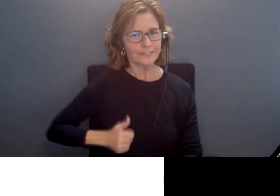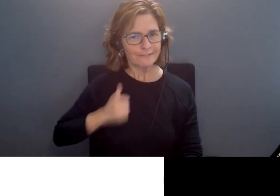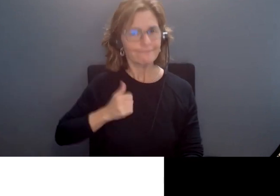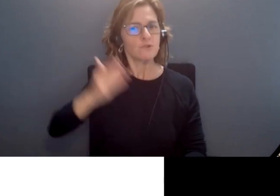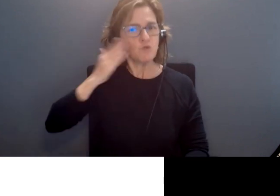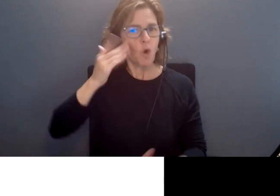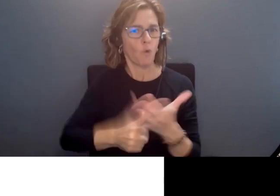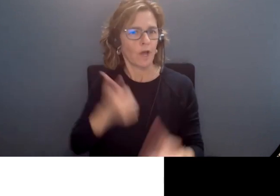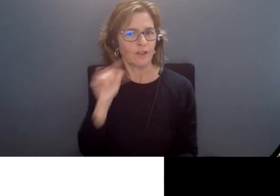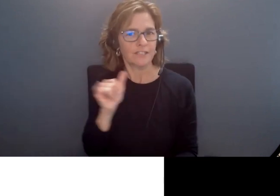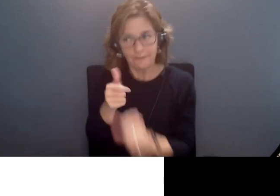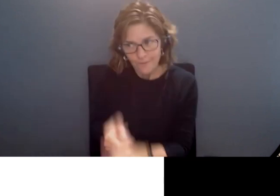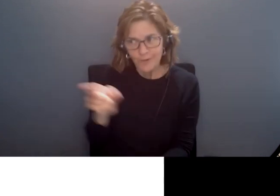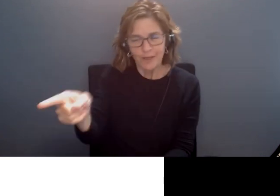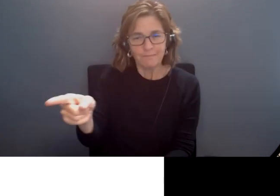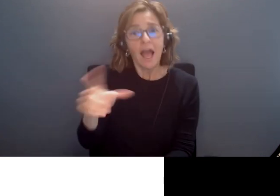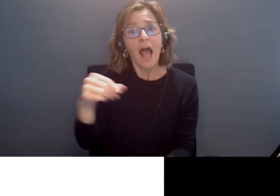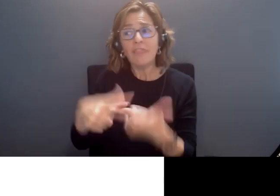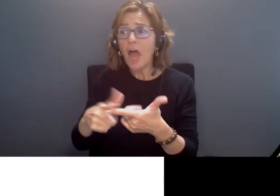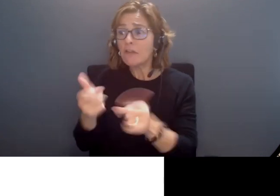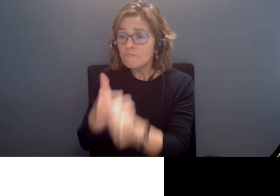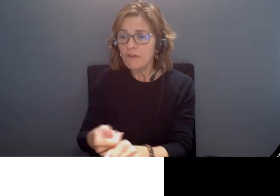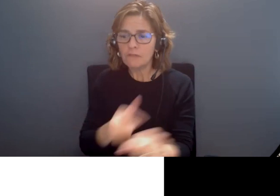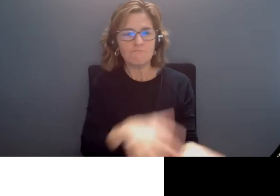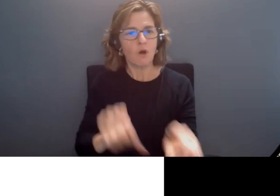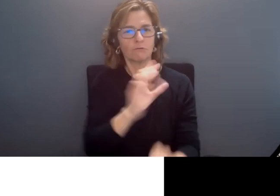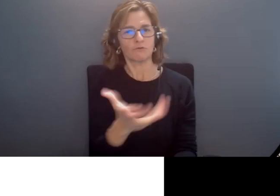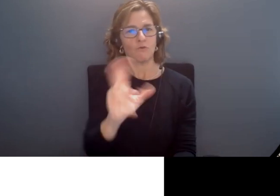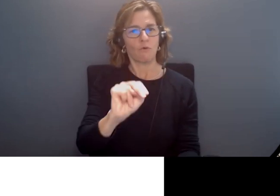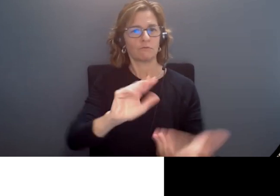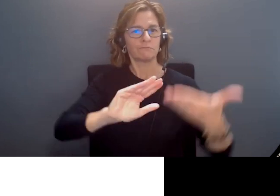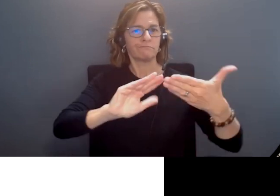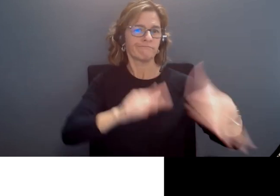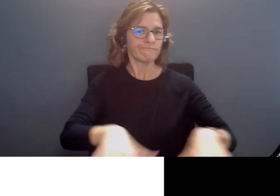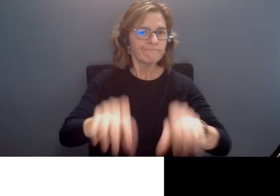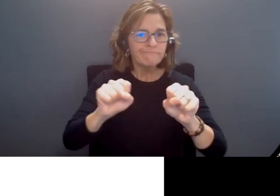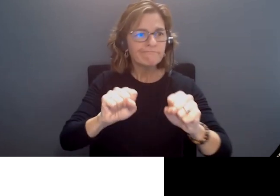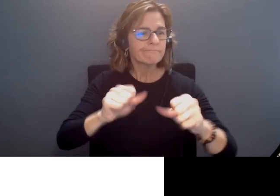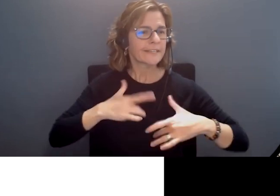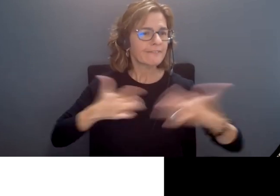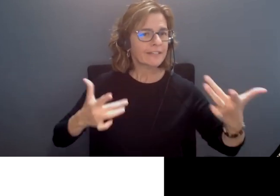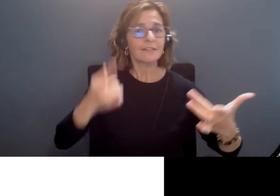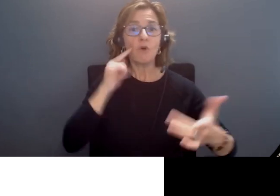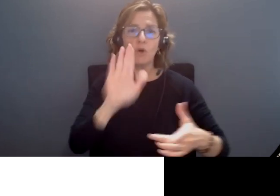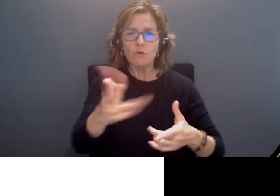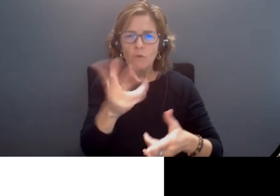engagement events or participate in other activities that include self-advocates in your community.